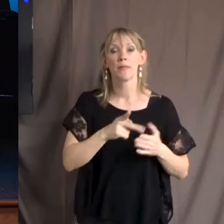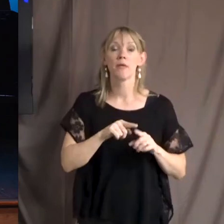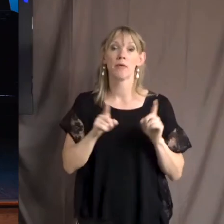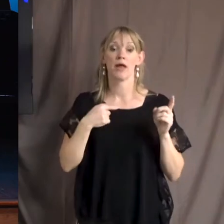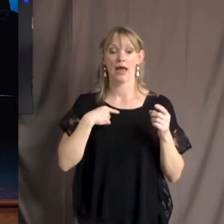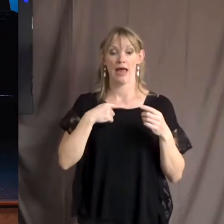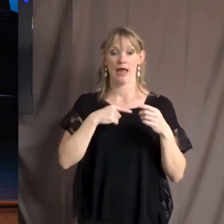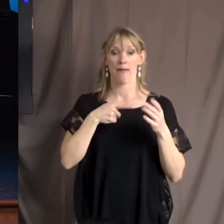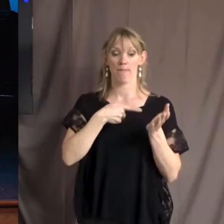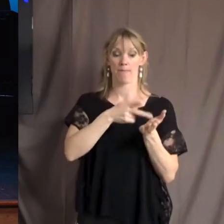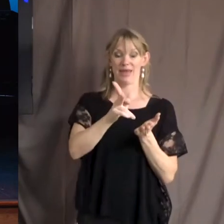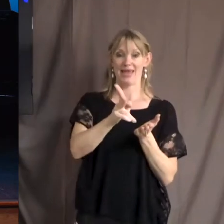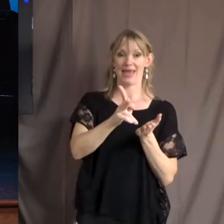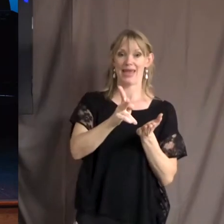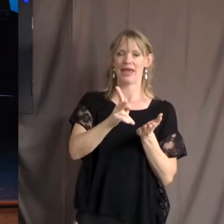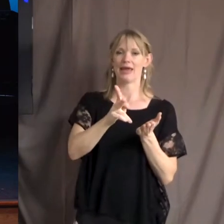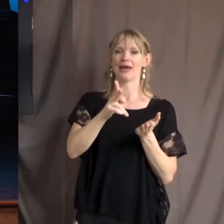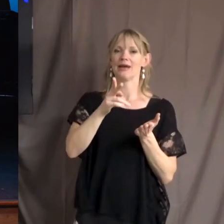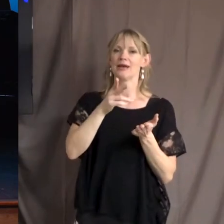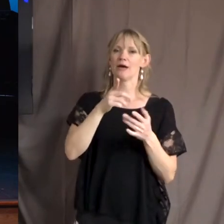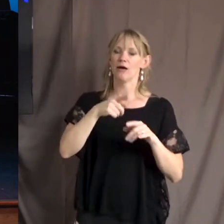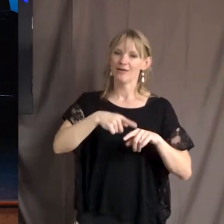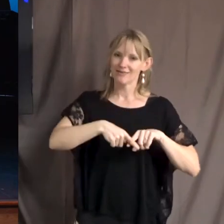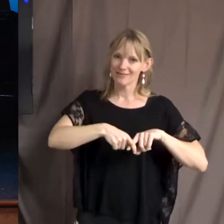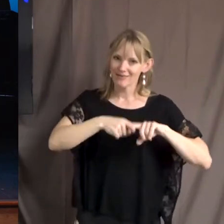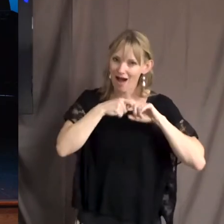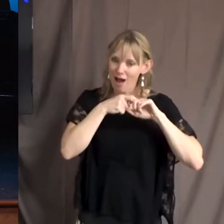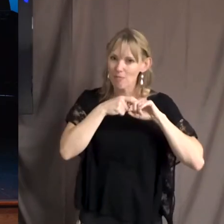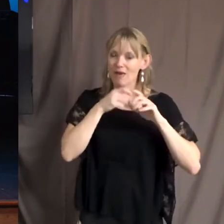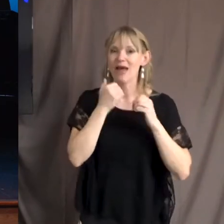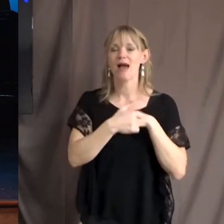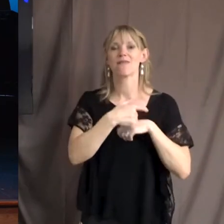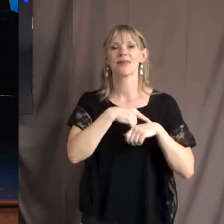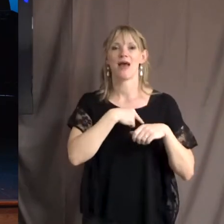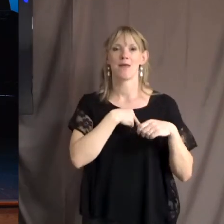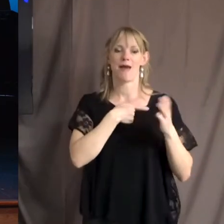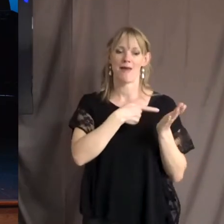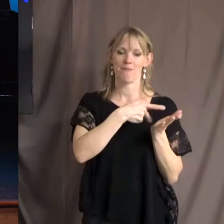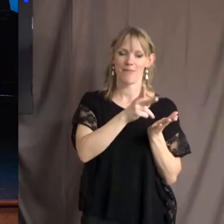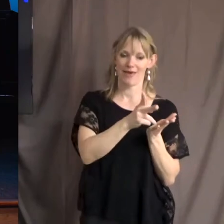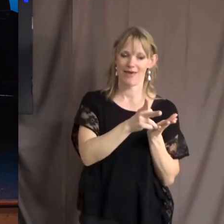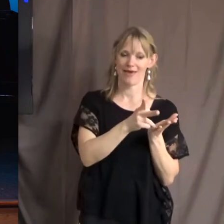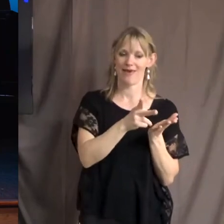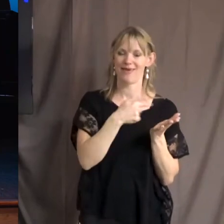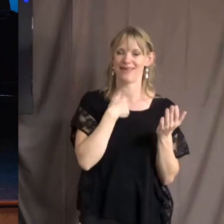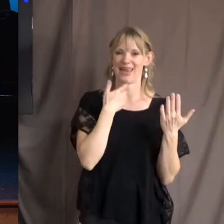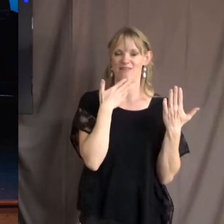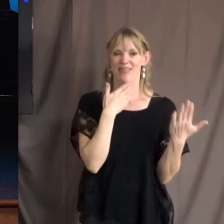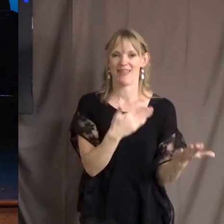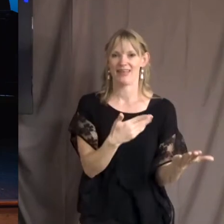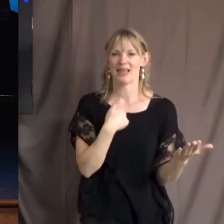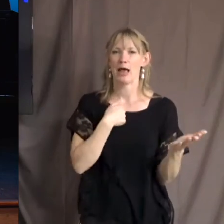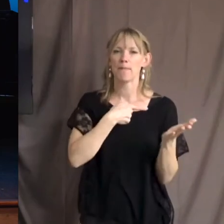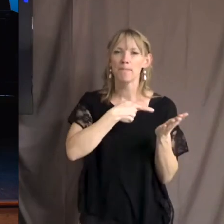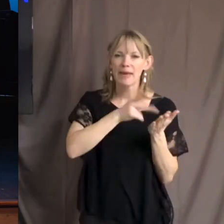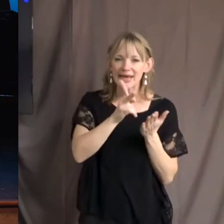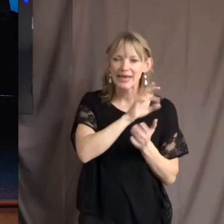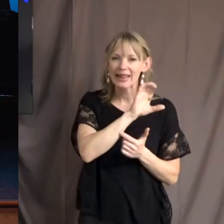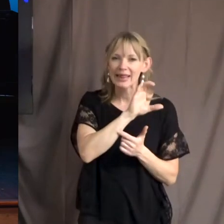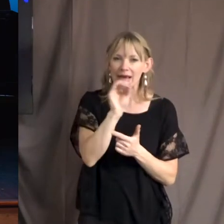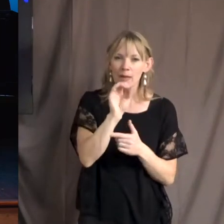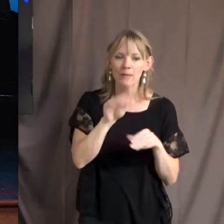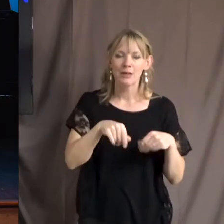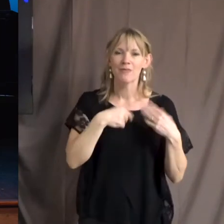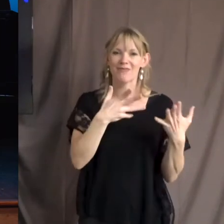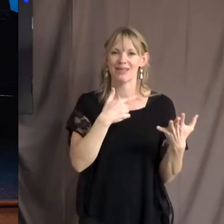to routinely stop. And every time I pay that bill, give thanks. I'm paying the company that provides me